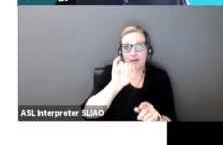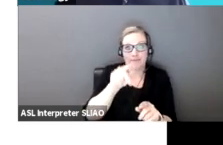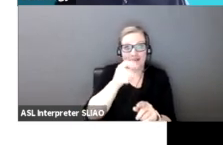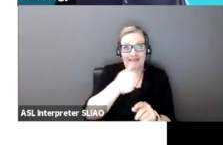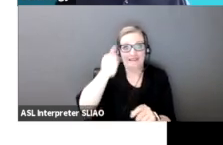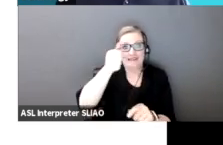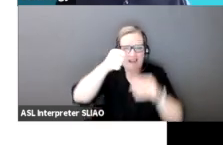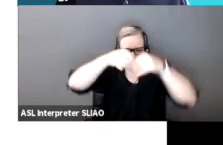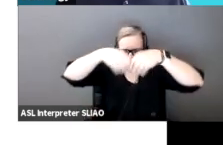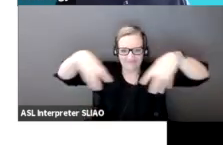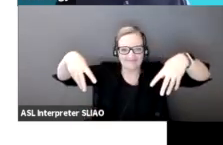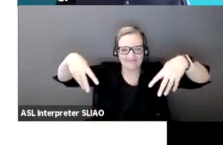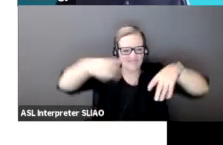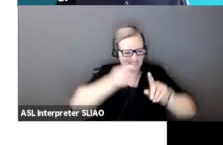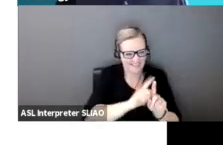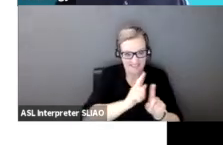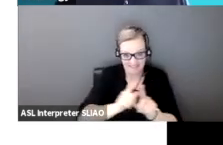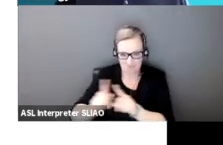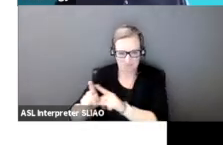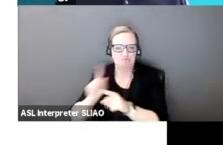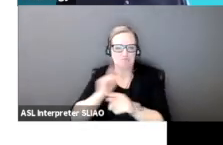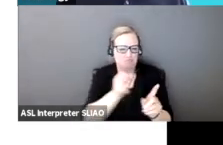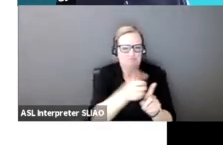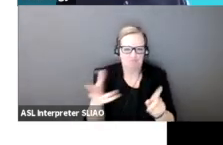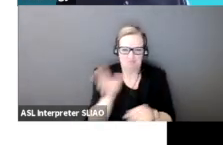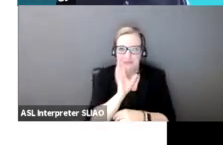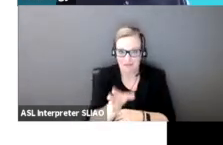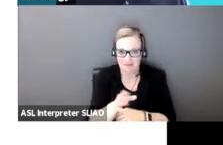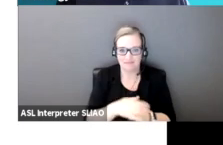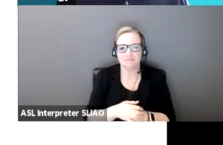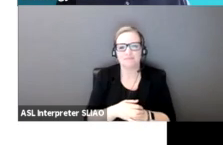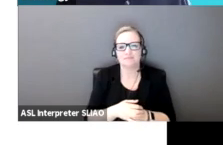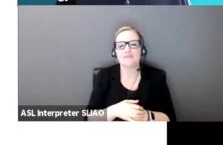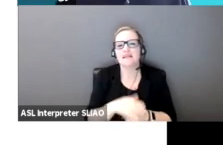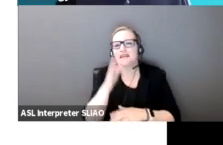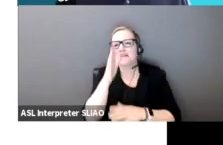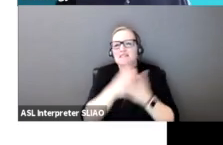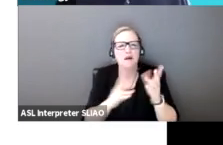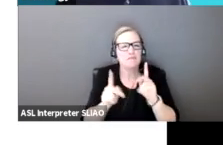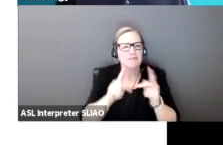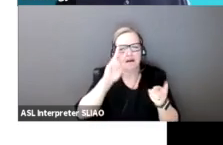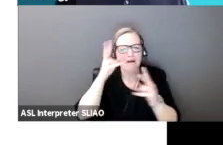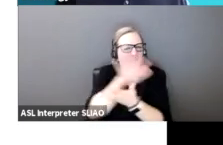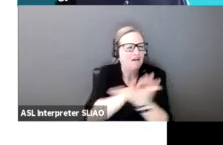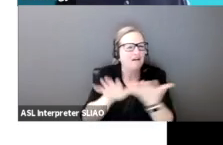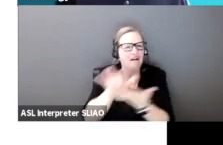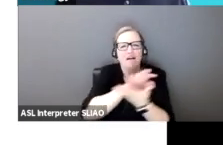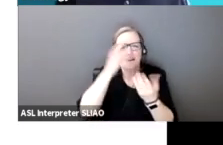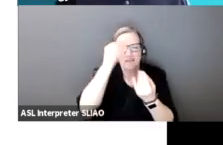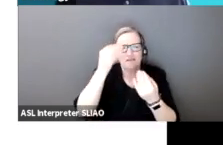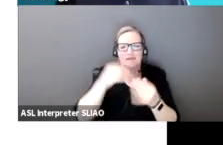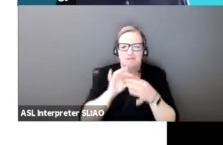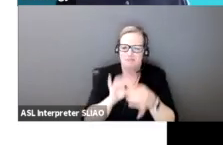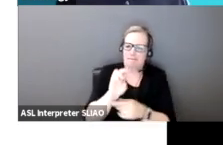look at best practices, top myths. That's always kind of the fun one. And then we're going to throw it